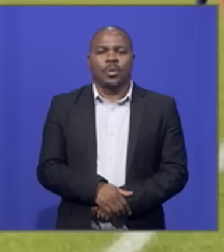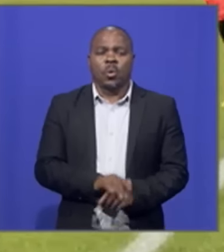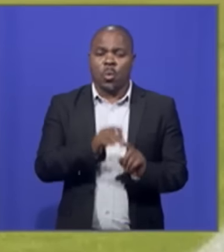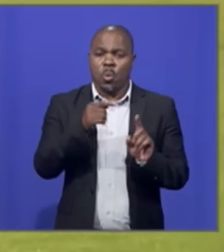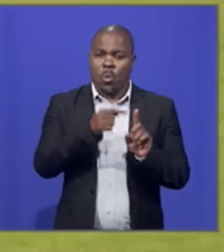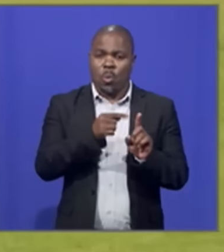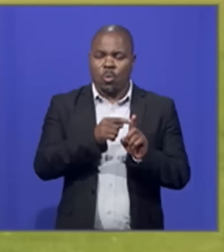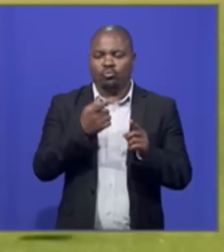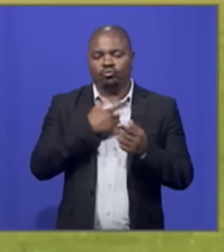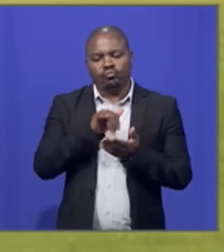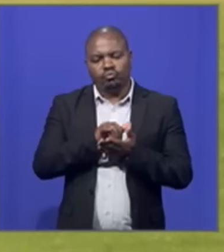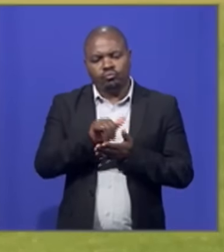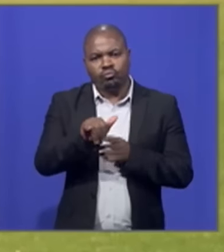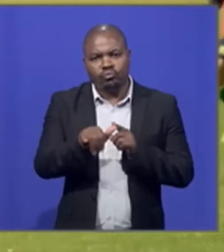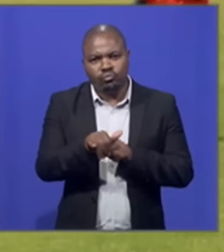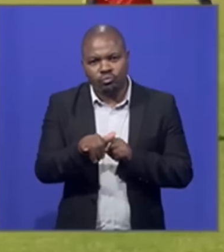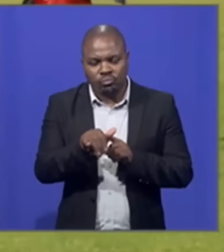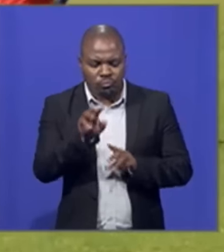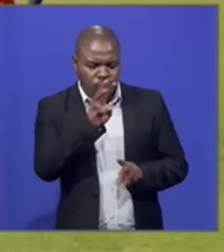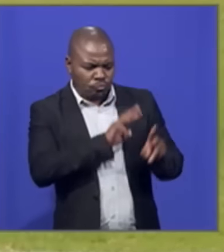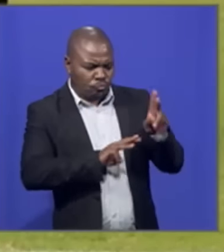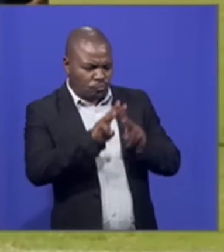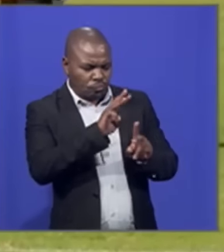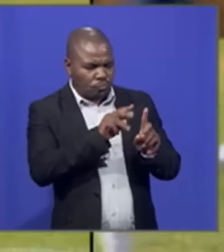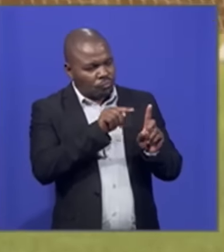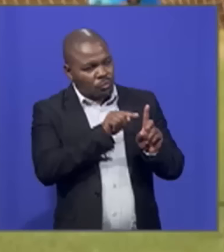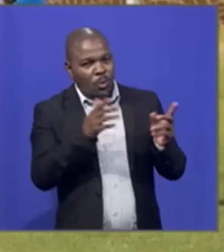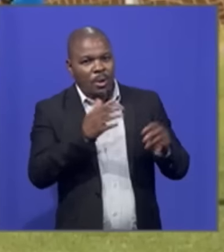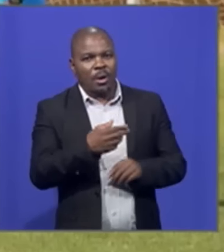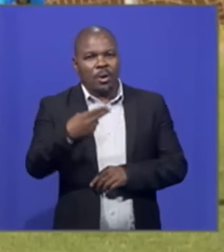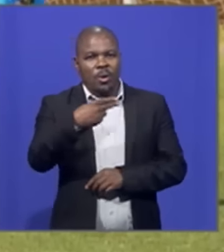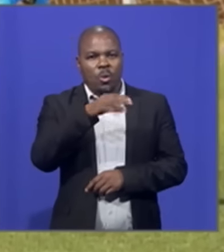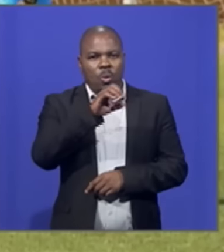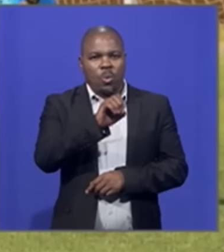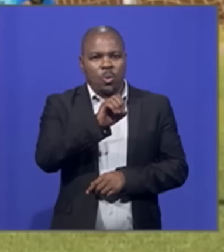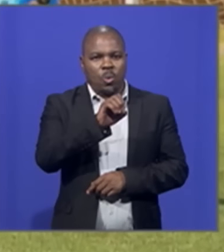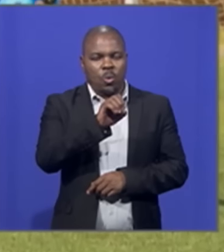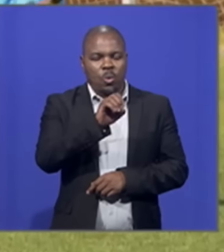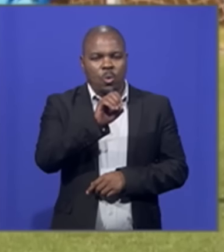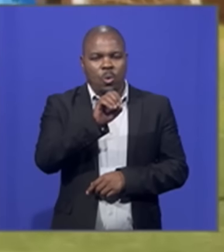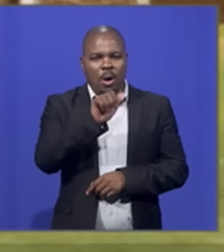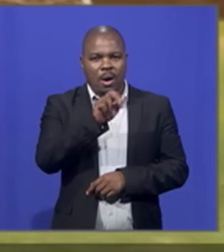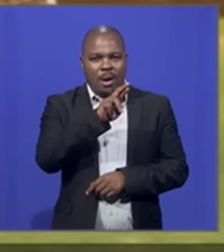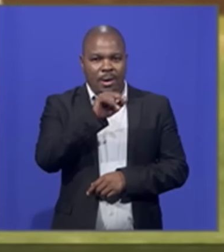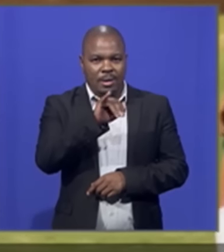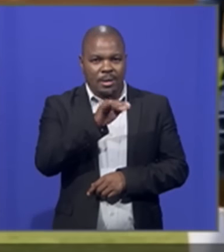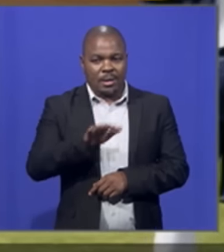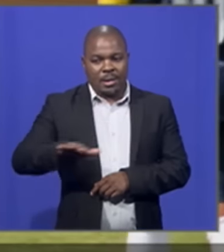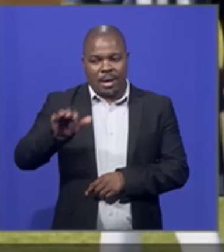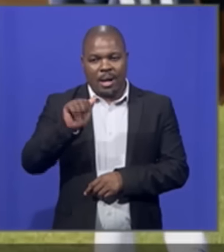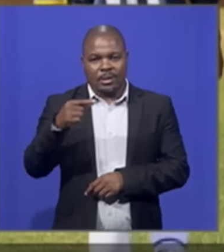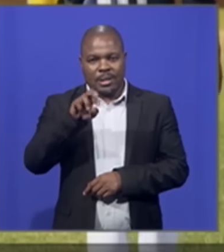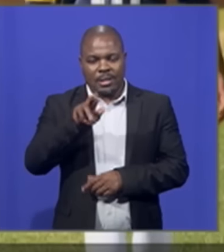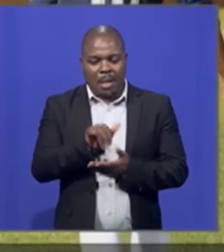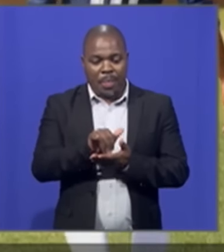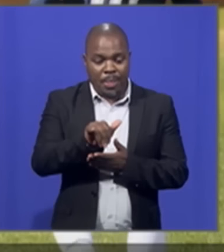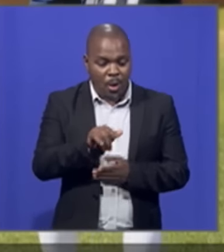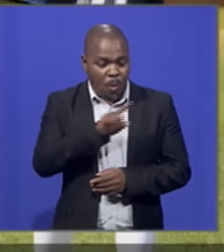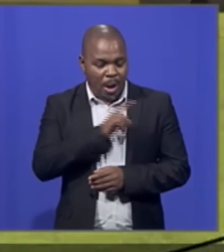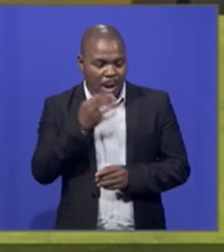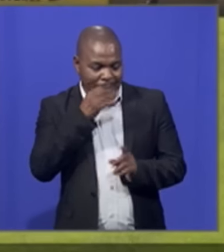Mokoena o emišitšwe ke bahlankedi ba tekolo ka boemafofaneng bja Huare Boumediene ka Algeria kgabagareng ya ditatofatšo